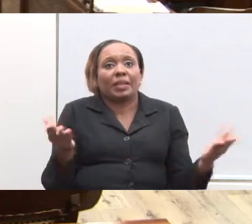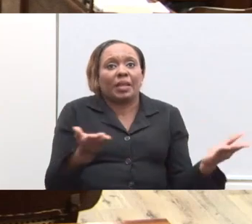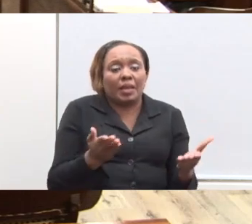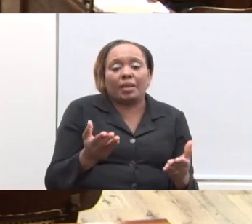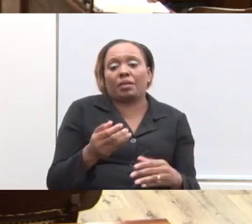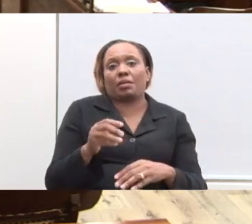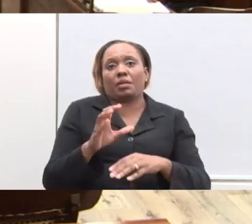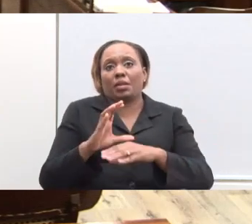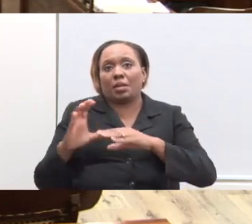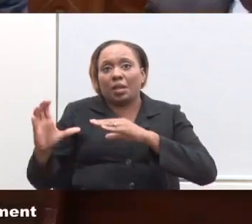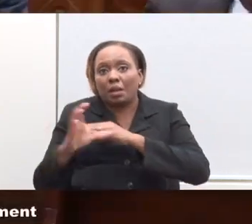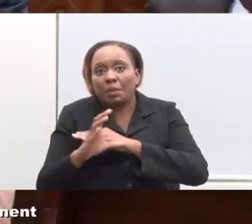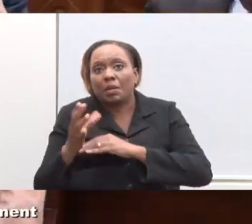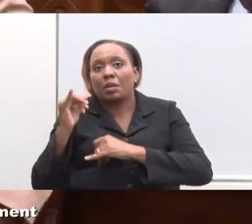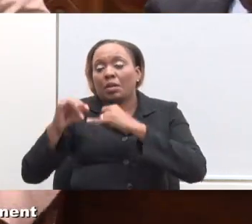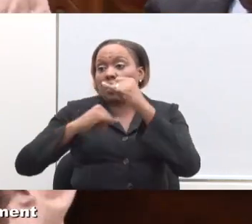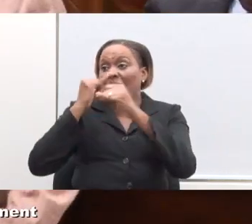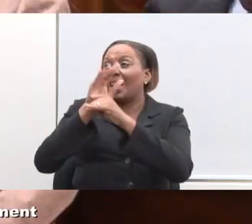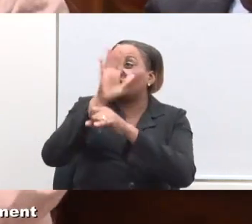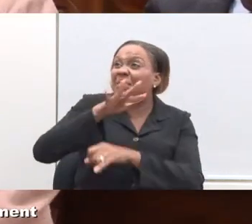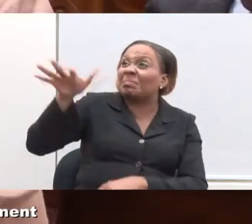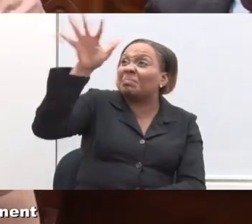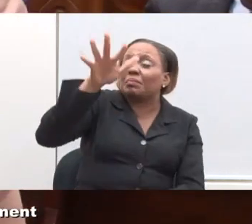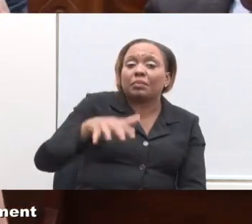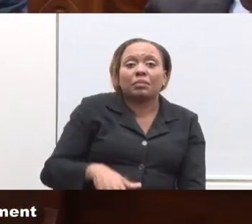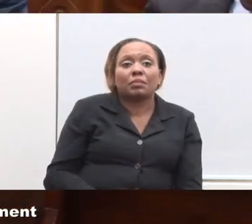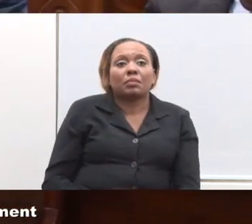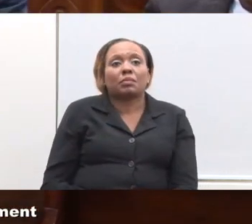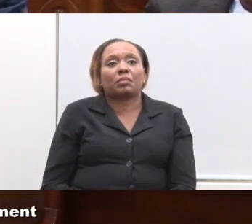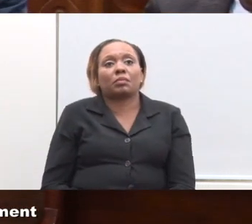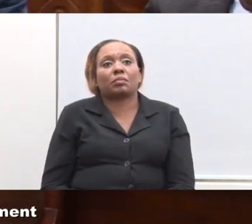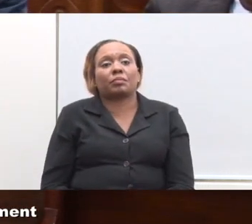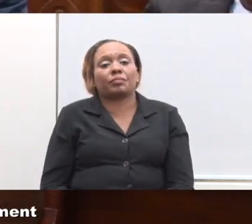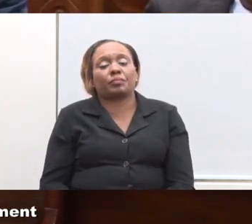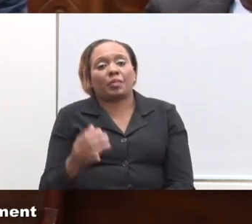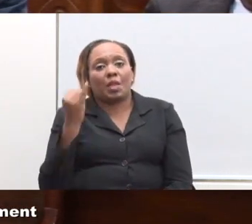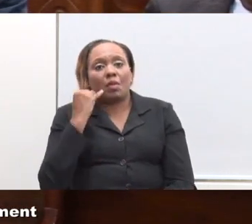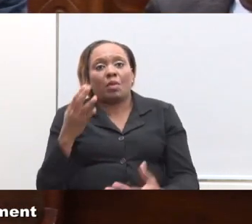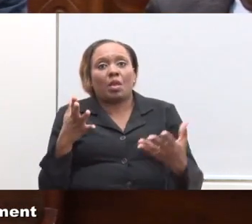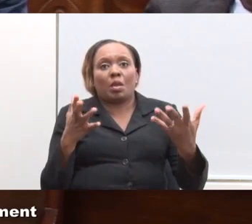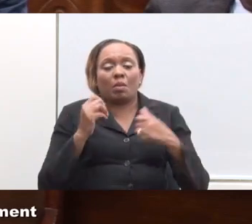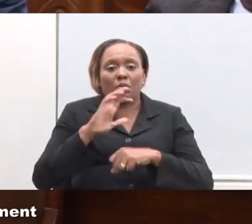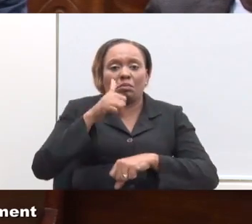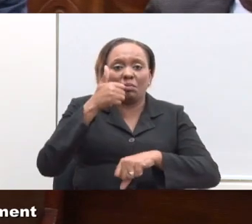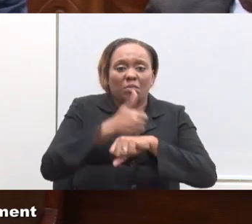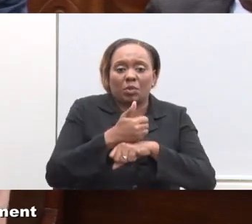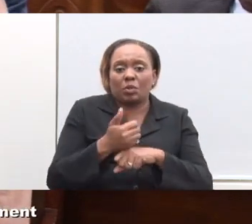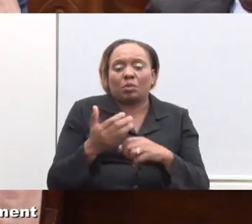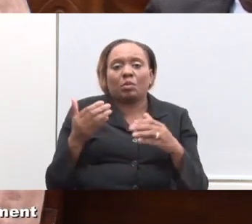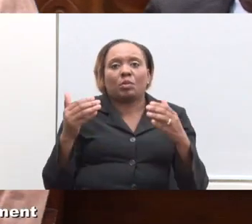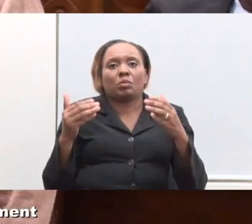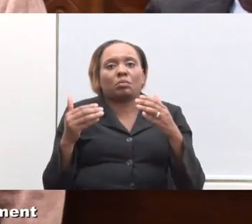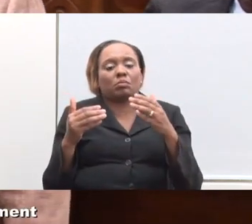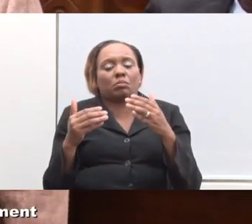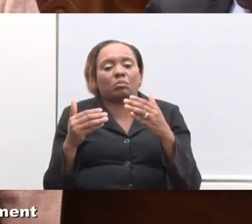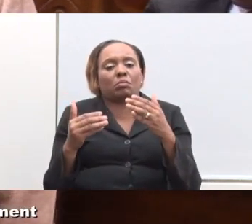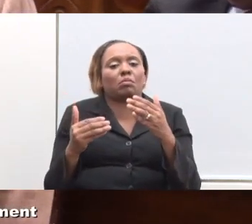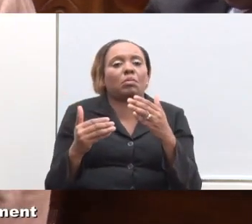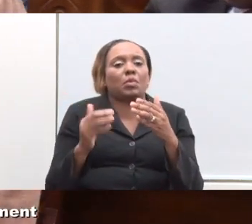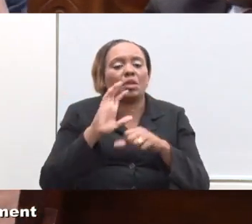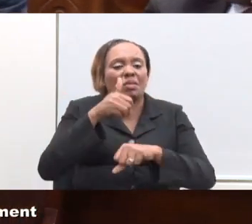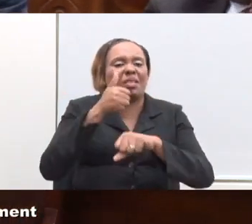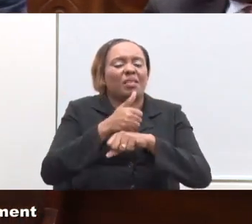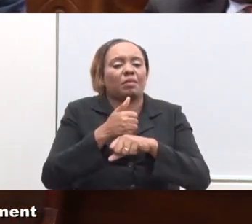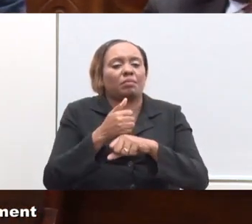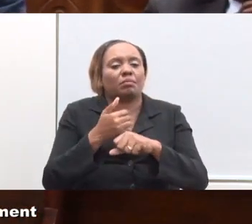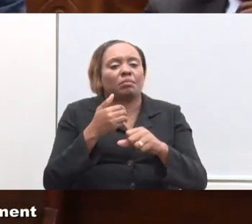internationally, whether it is dealing and trying to create new space with the international financial institutions,